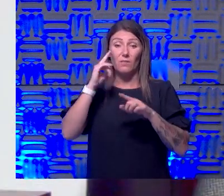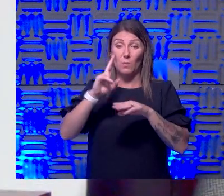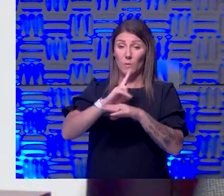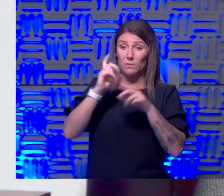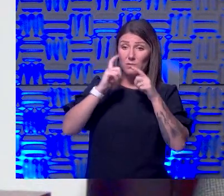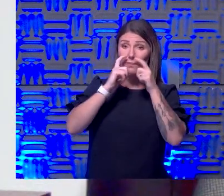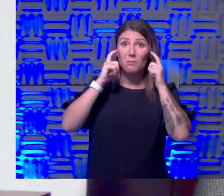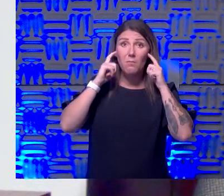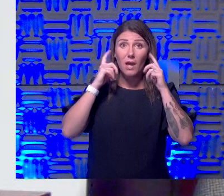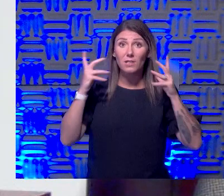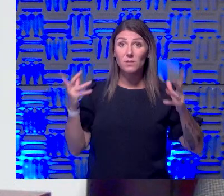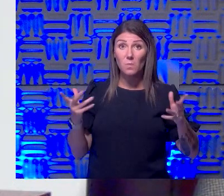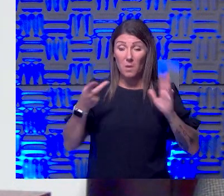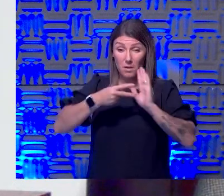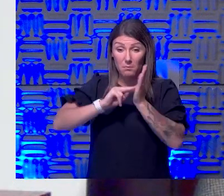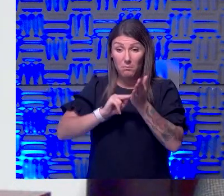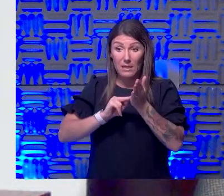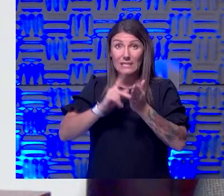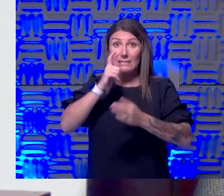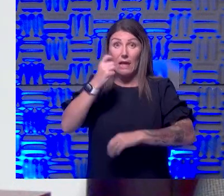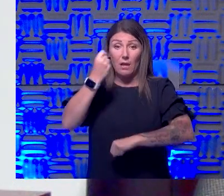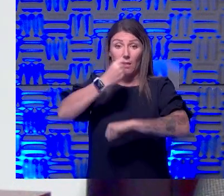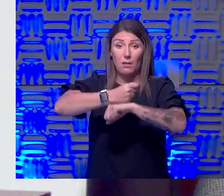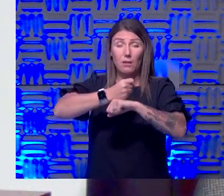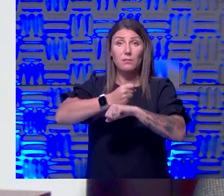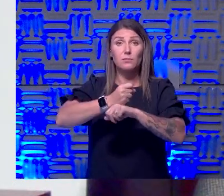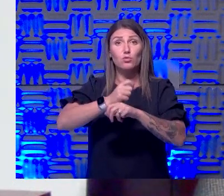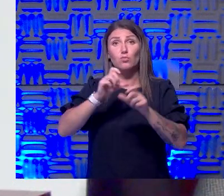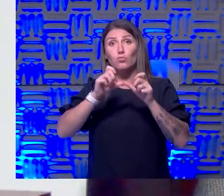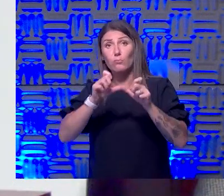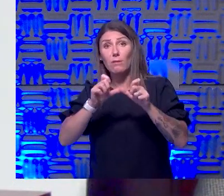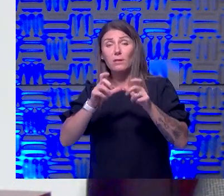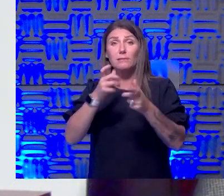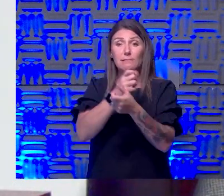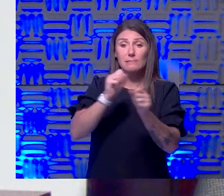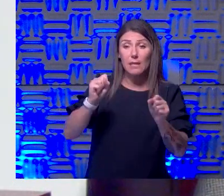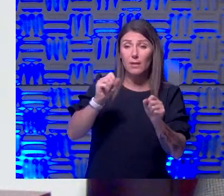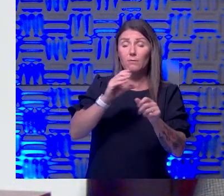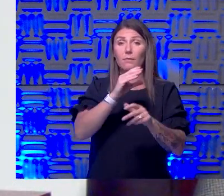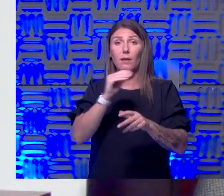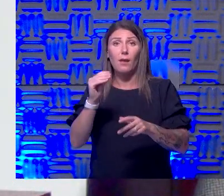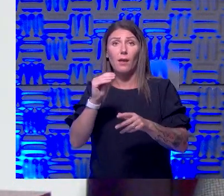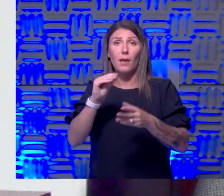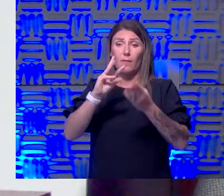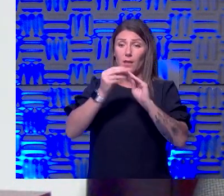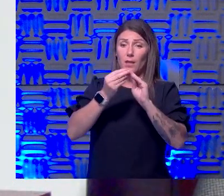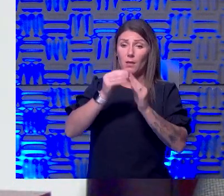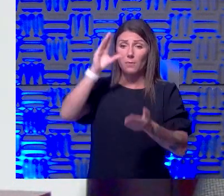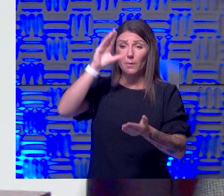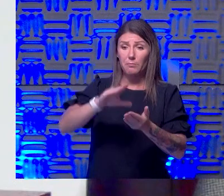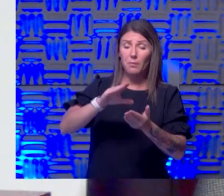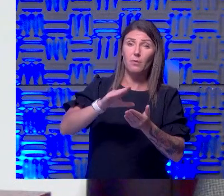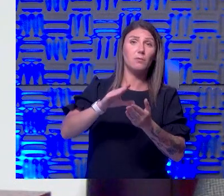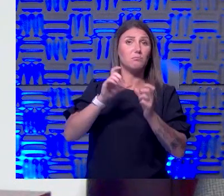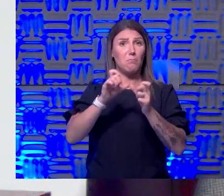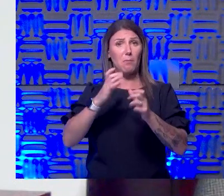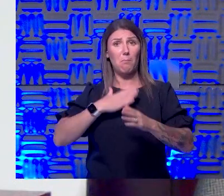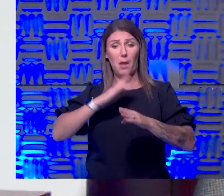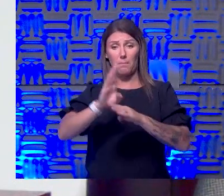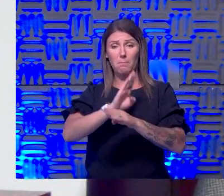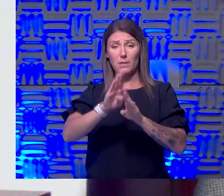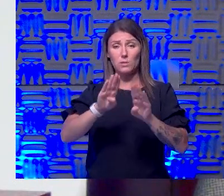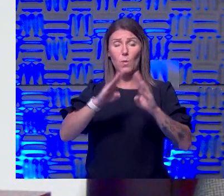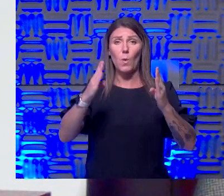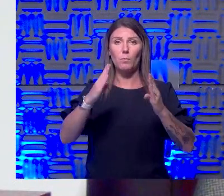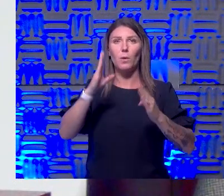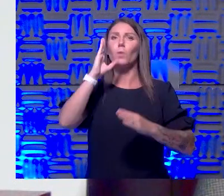is what it's going to take in order to keep people safe, to bring the numbers down, and to keep my business open, then I'll wear a